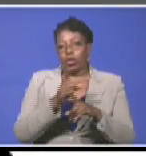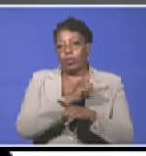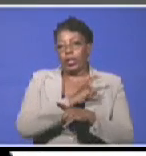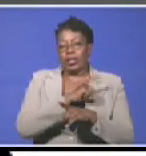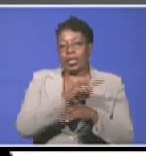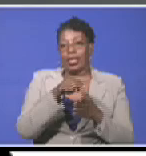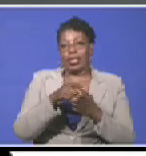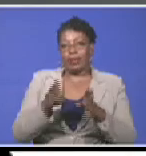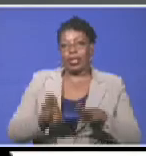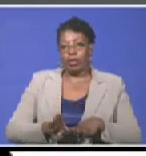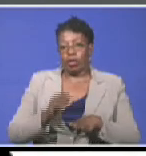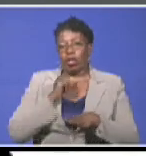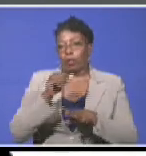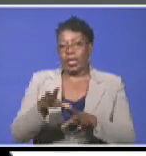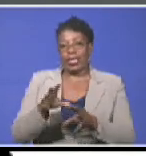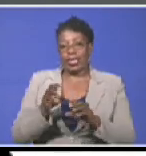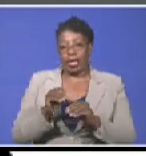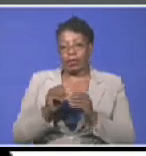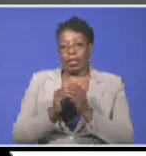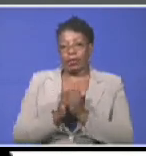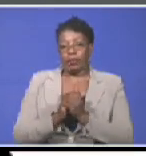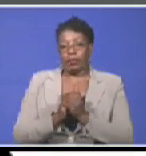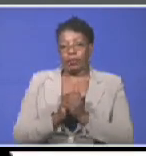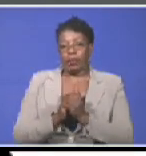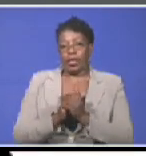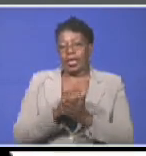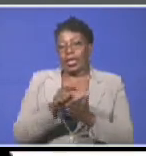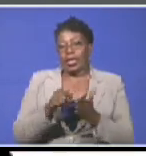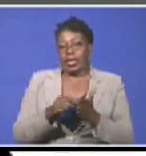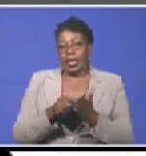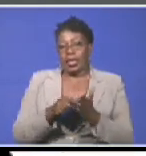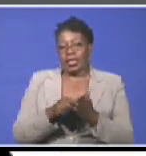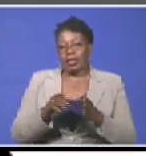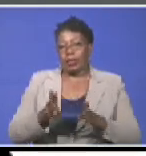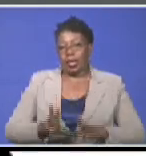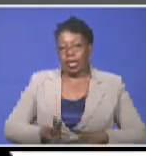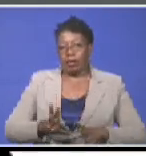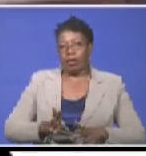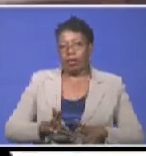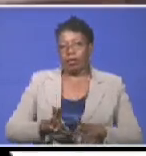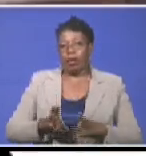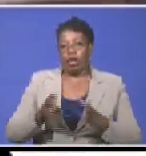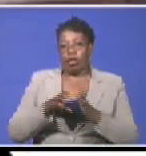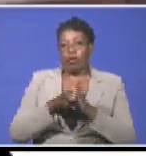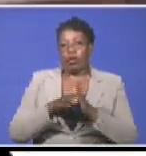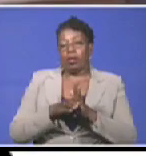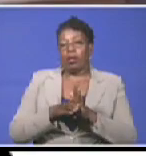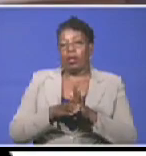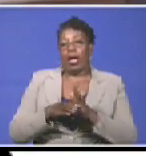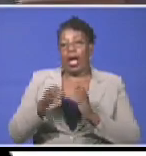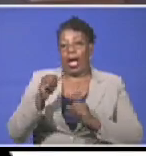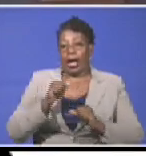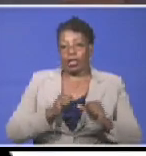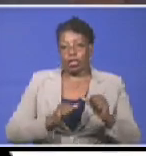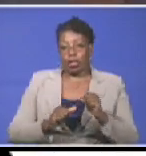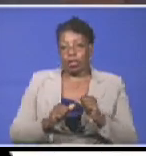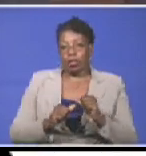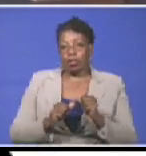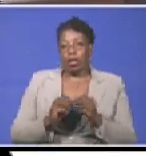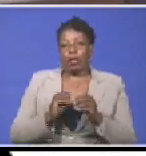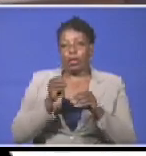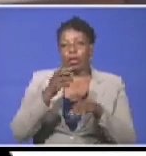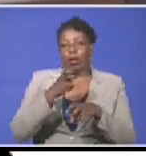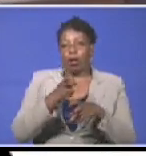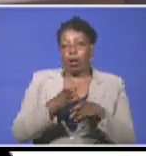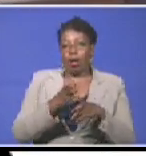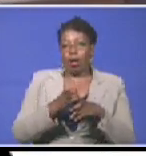be tolerated. These malicious acts of sabotage, criminality, and a sick effort to terrorize and inflict